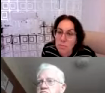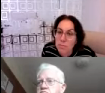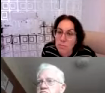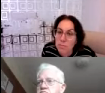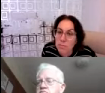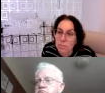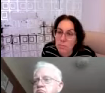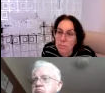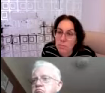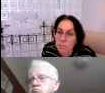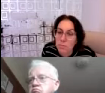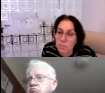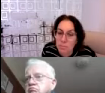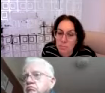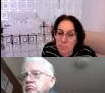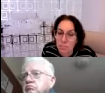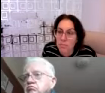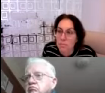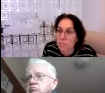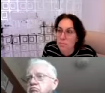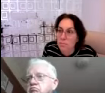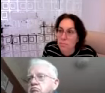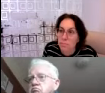Yeah. And then what we simulated here, so the age